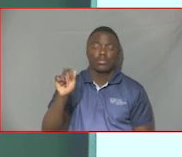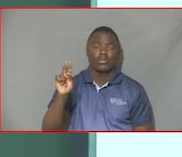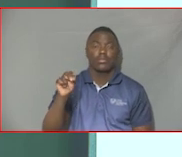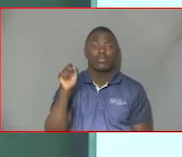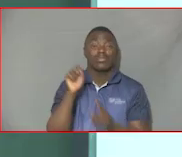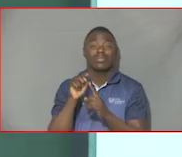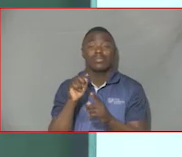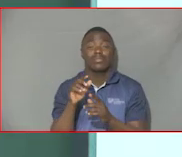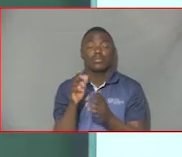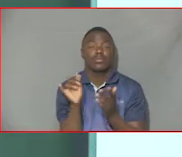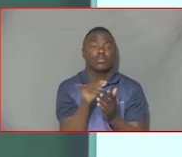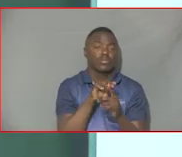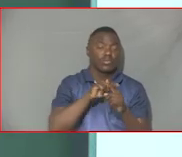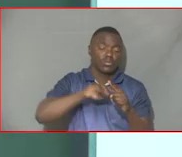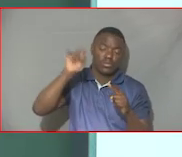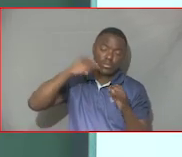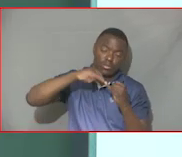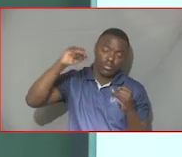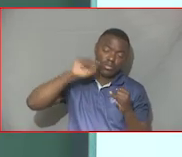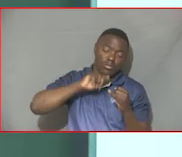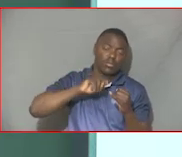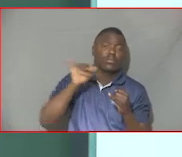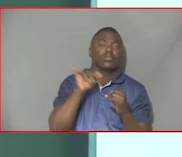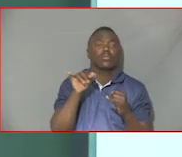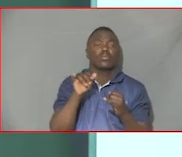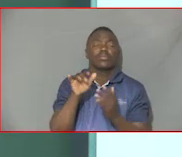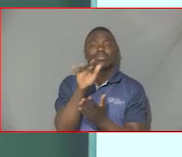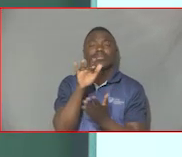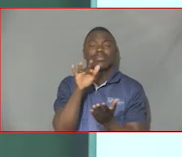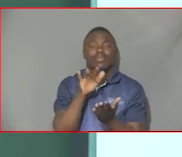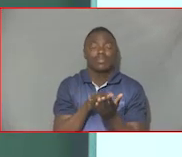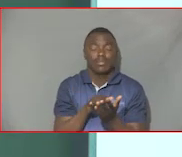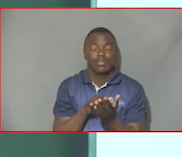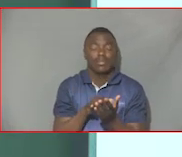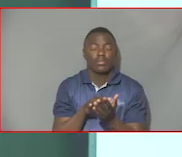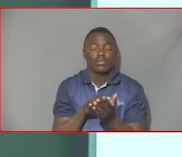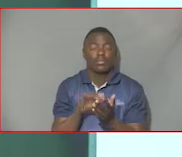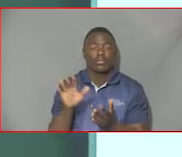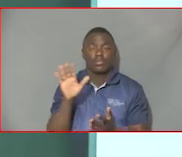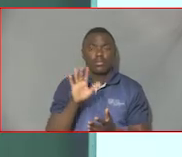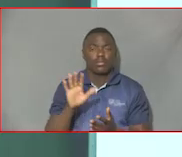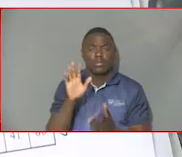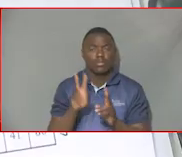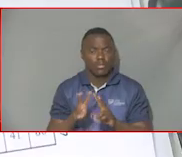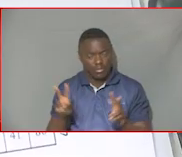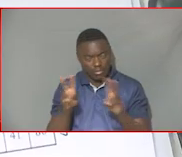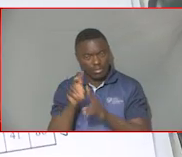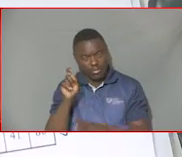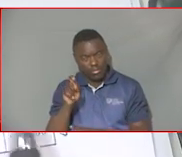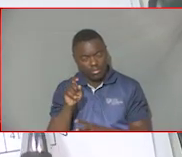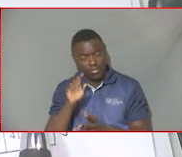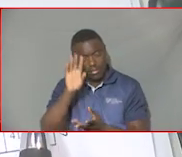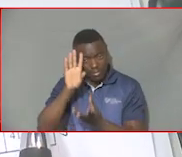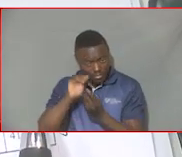point? The mean point is the average of the x values. So I'm going to add all those x